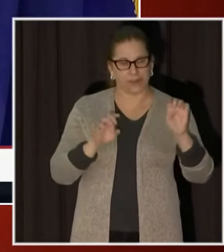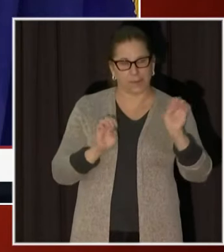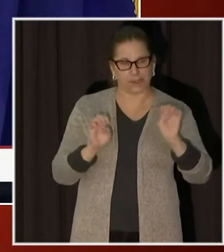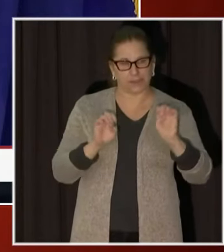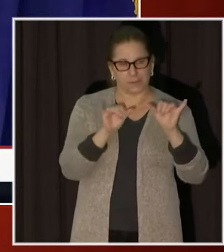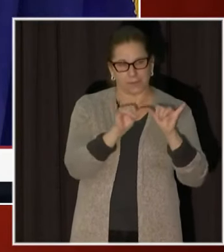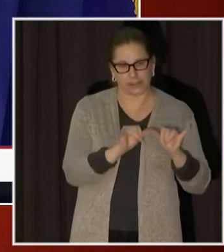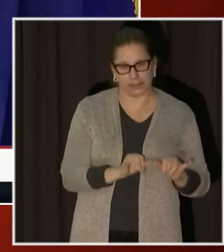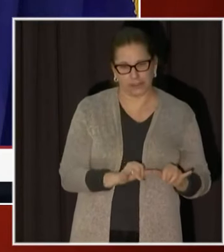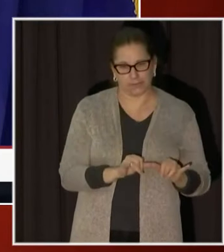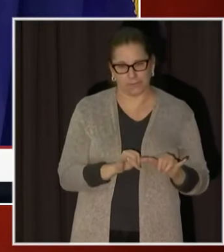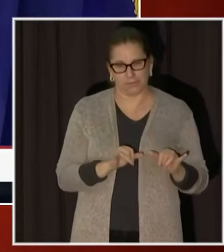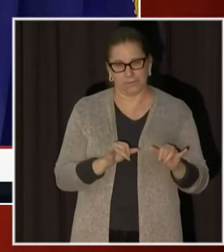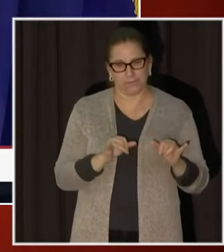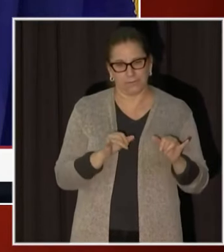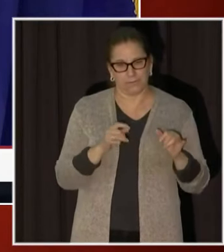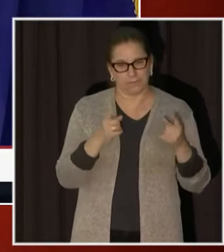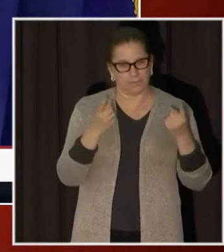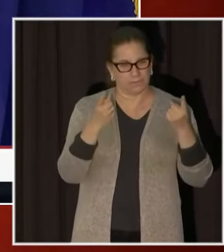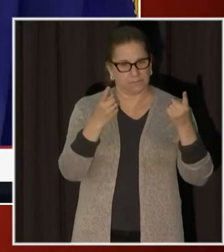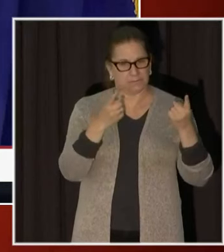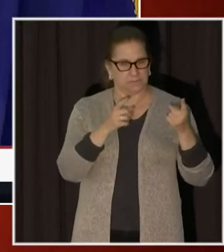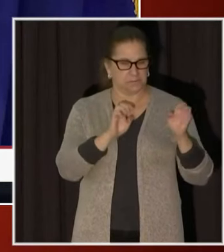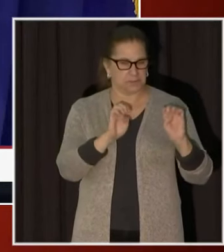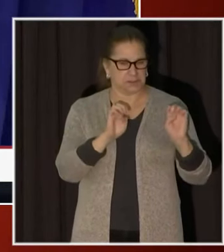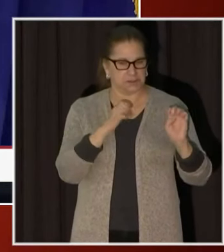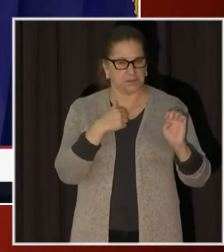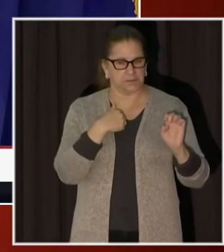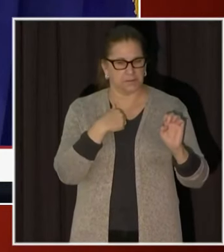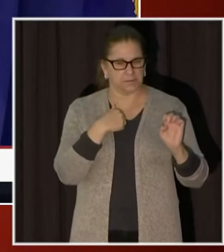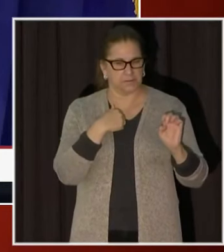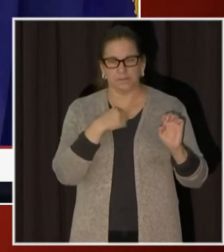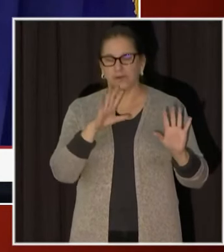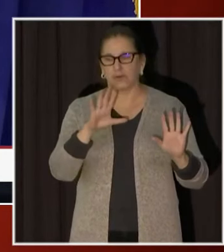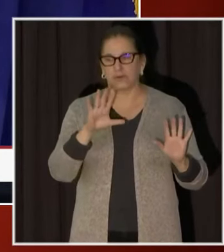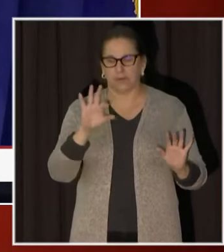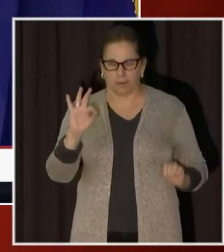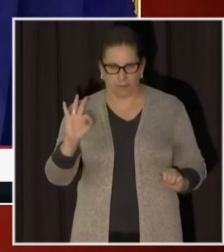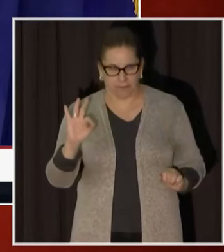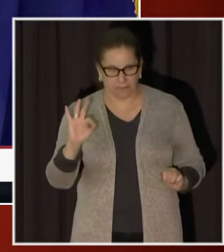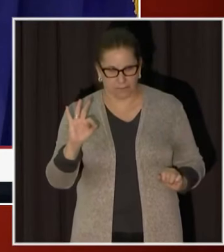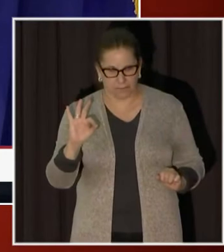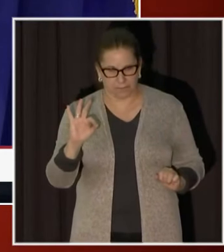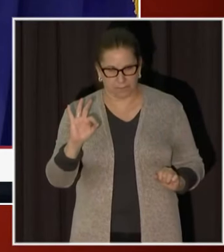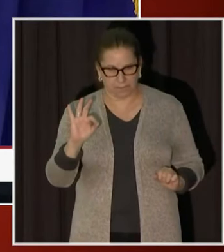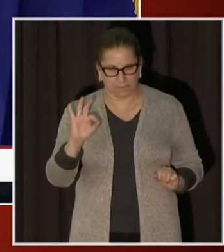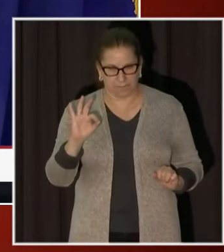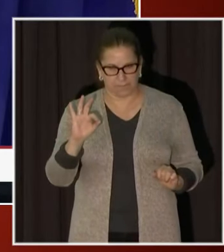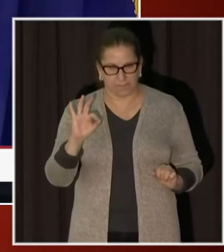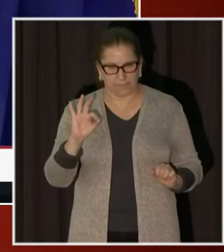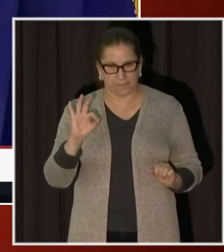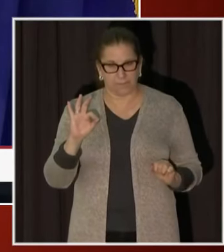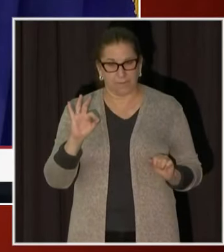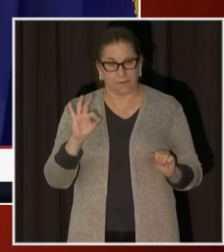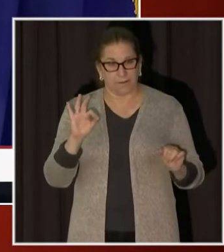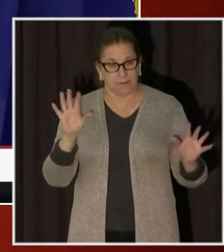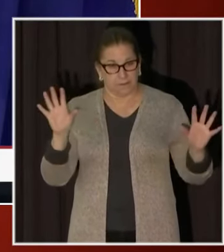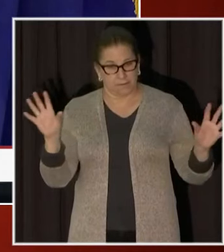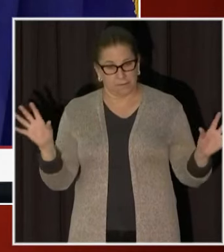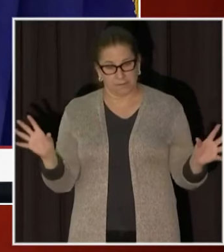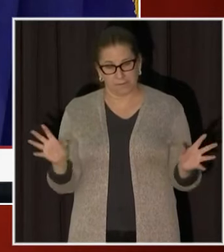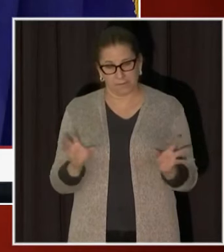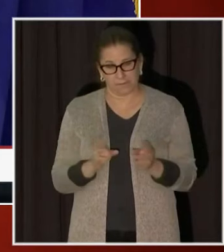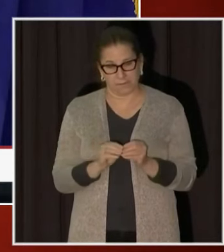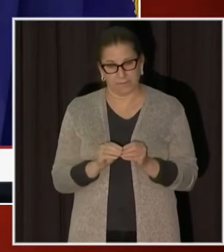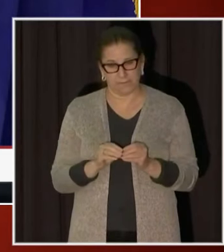I'll take that back. There were 9 emergency measures. Several of them have been combined into one emergency, which is the